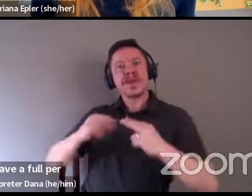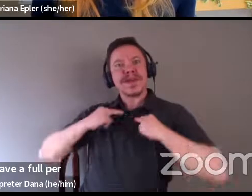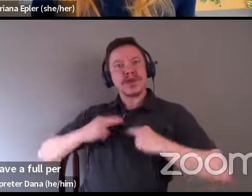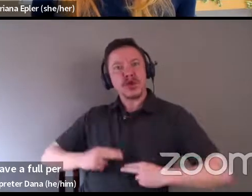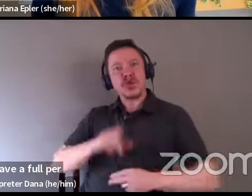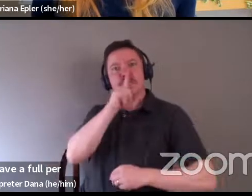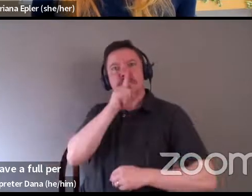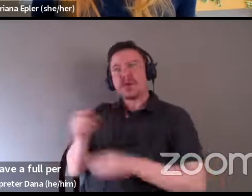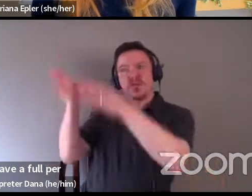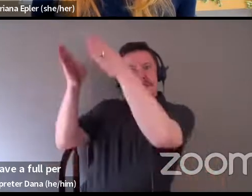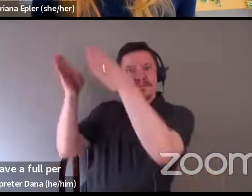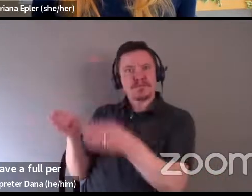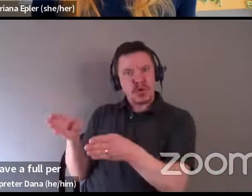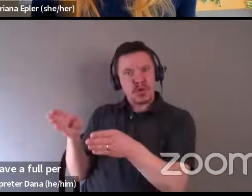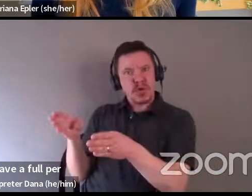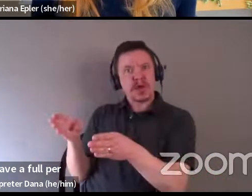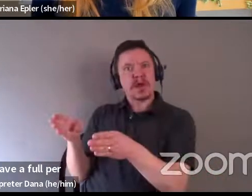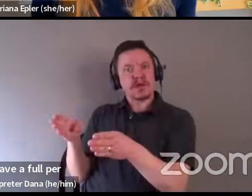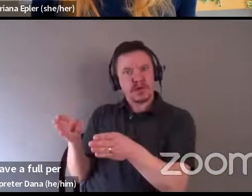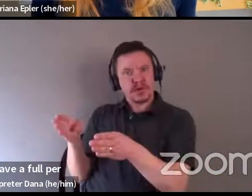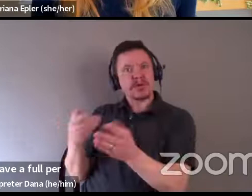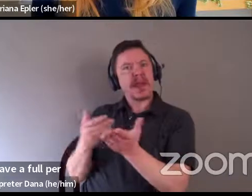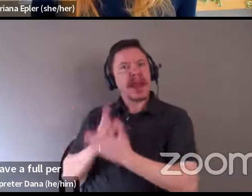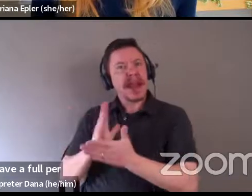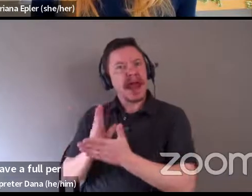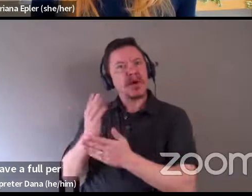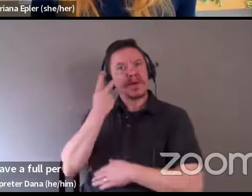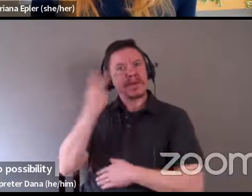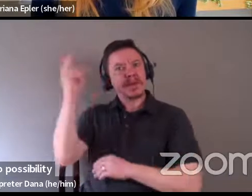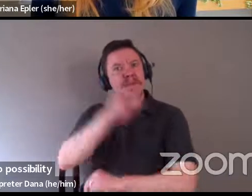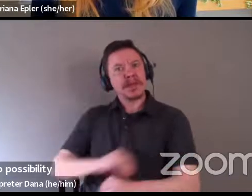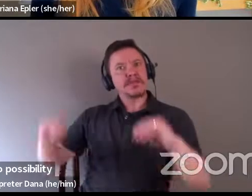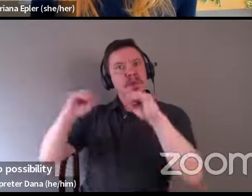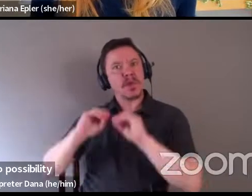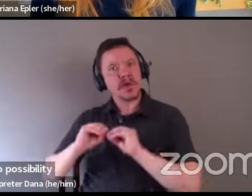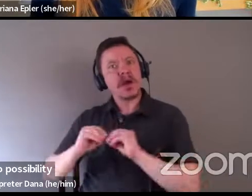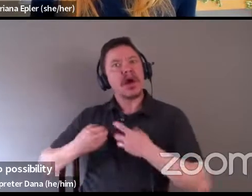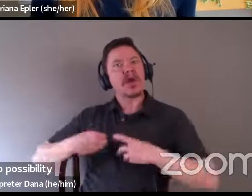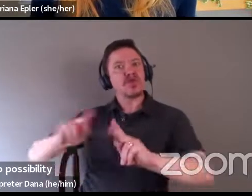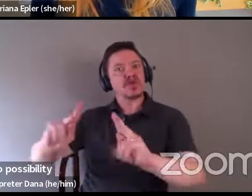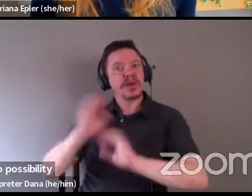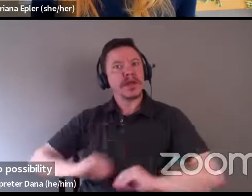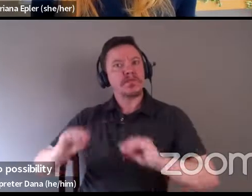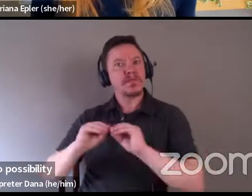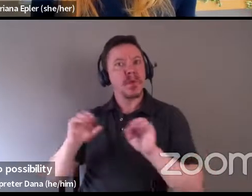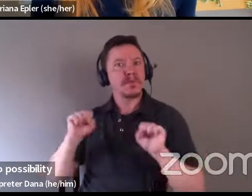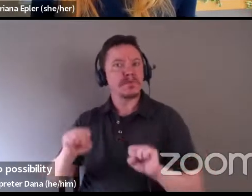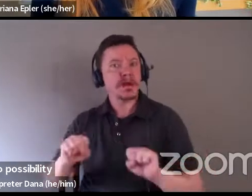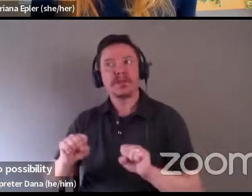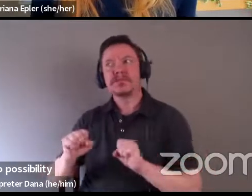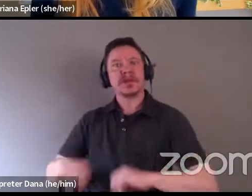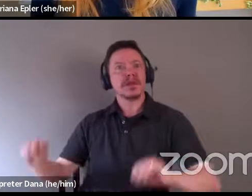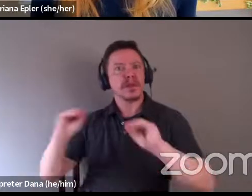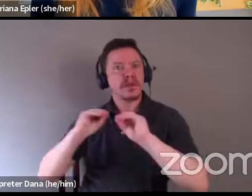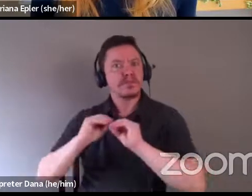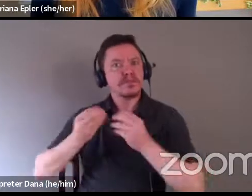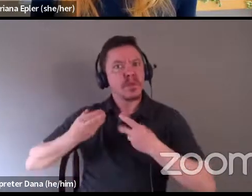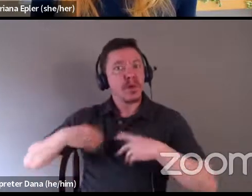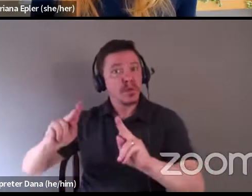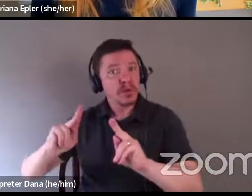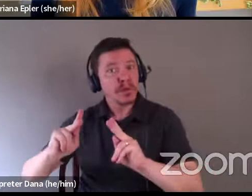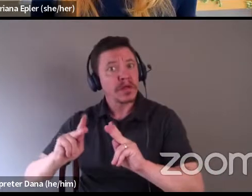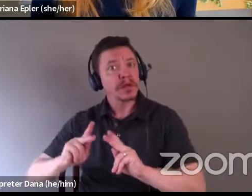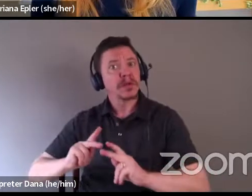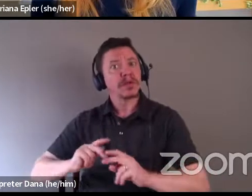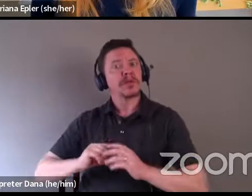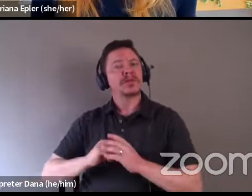to possibility and new frontiers of being and of existence. And so, I'd